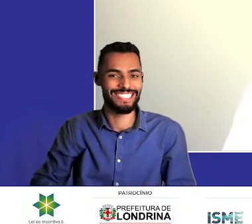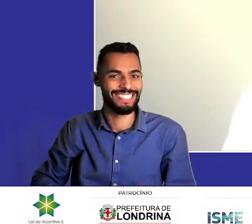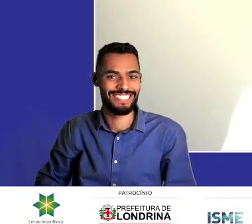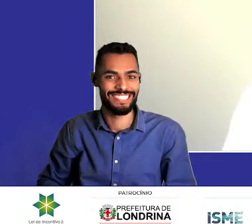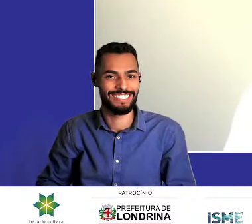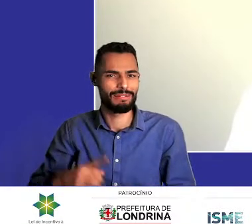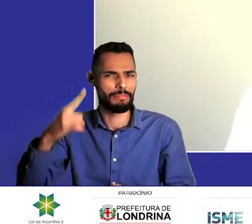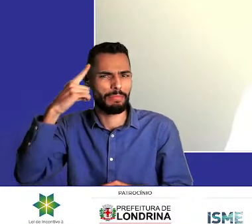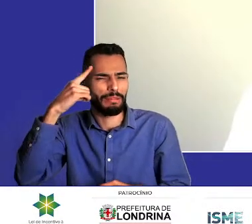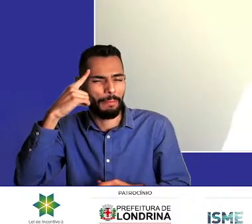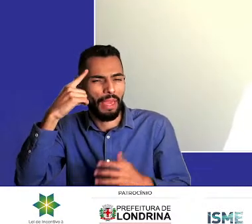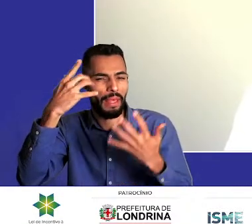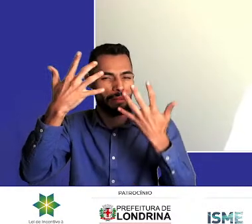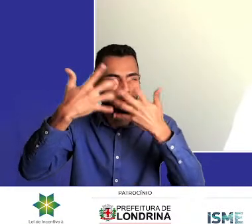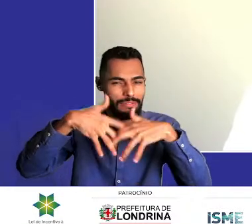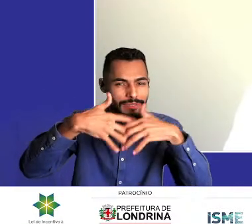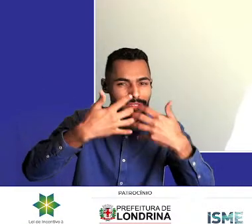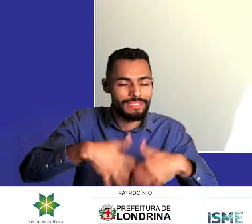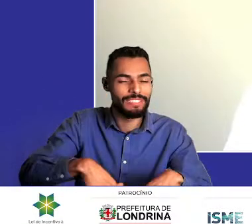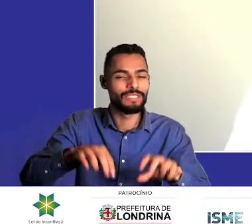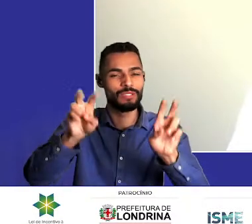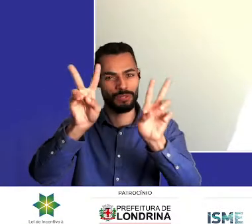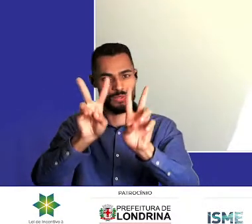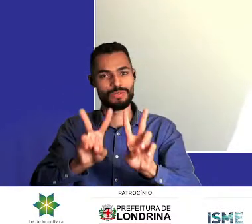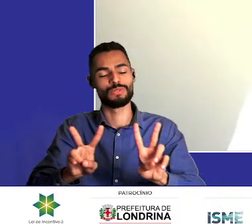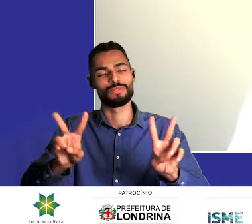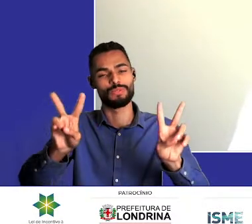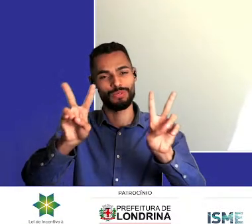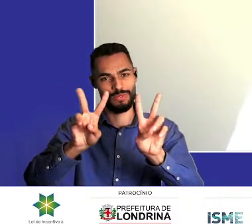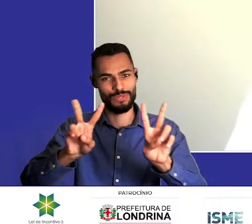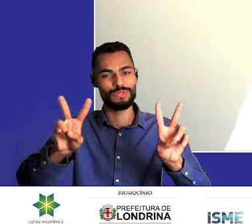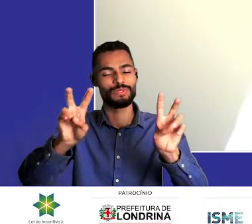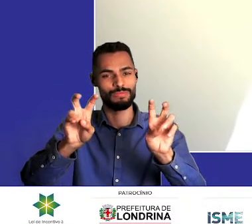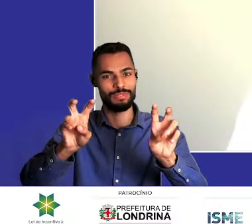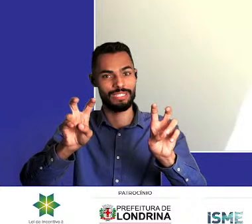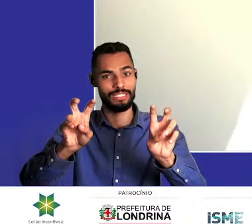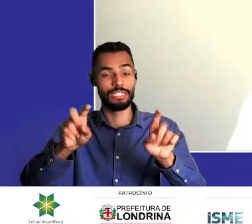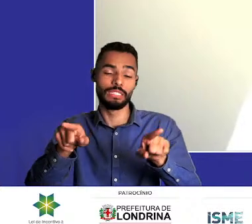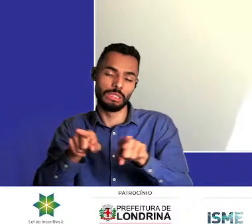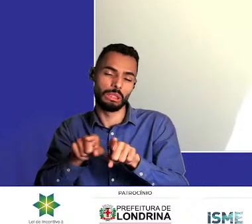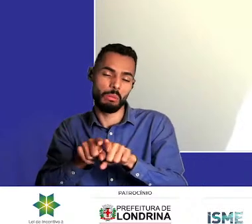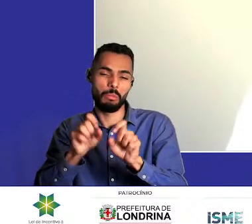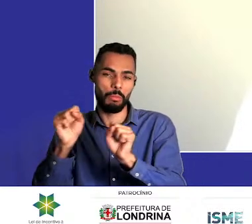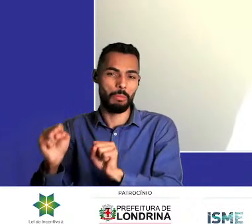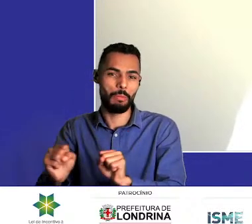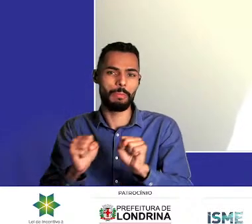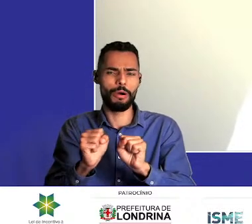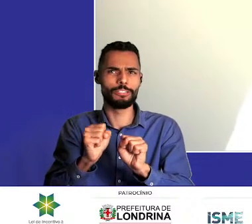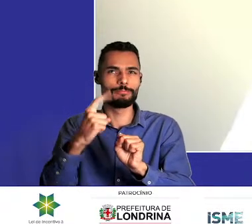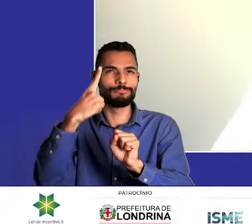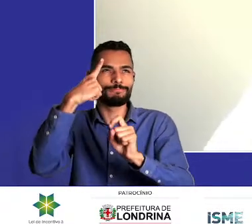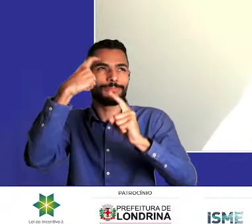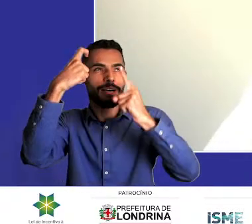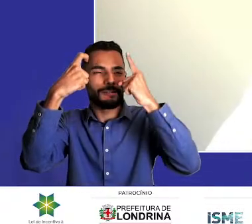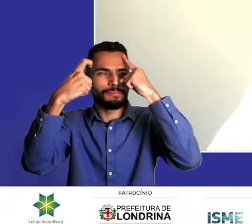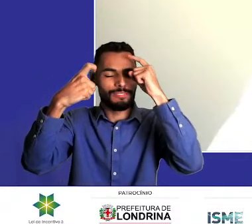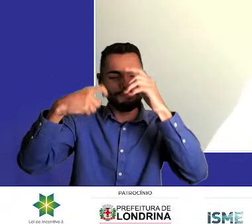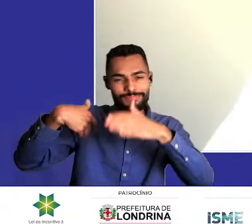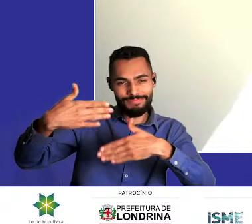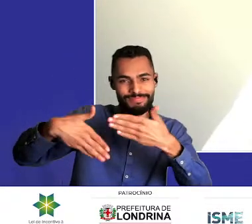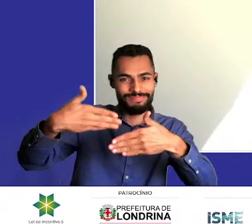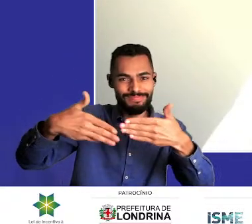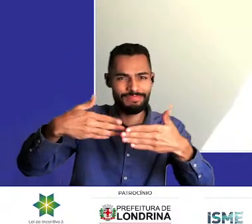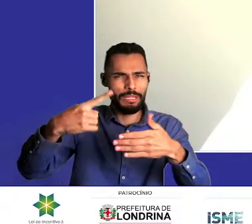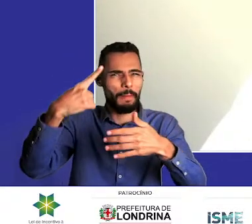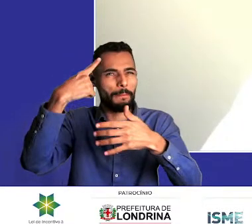and rewriting some of the pertinent policies that shape music education in Brazil.